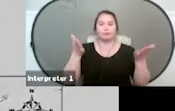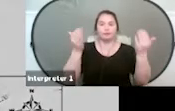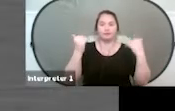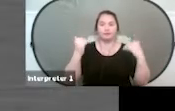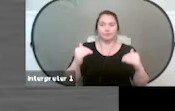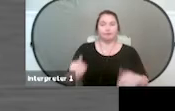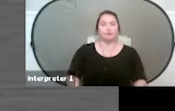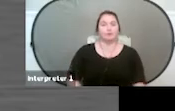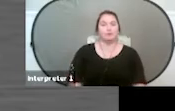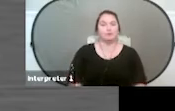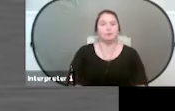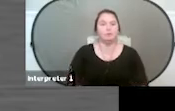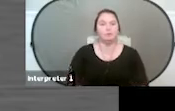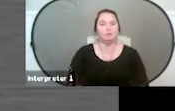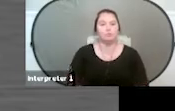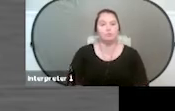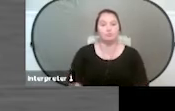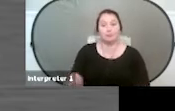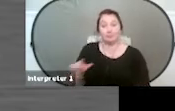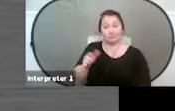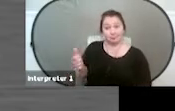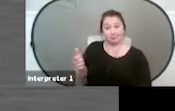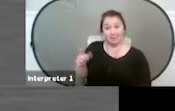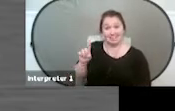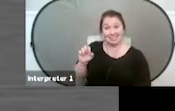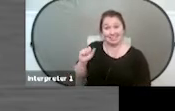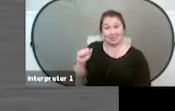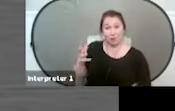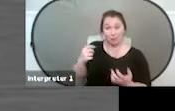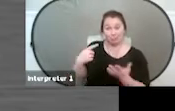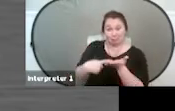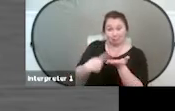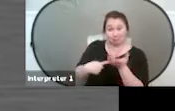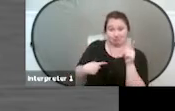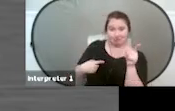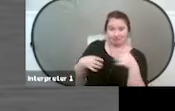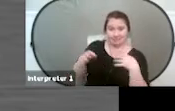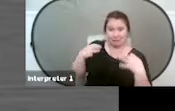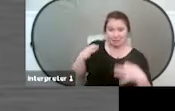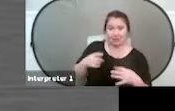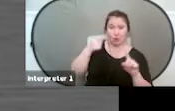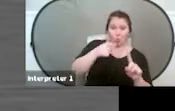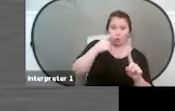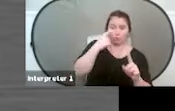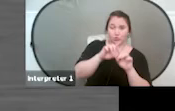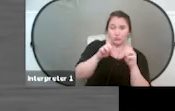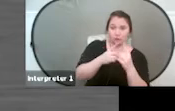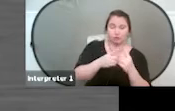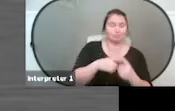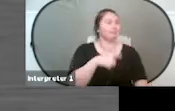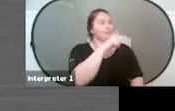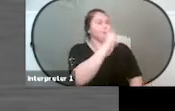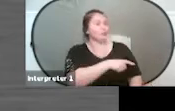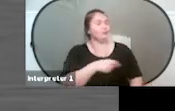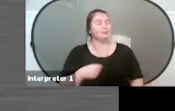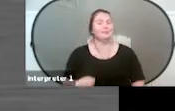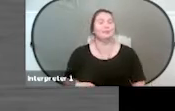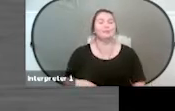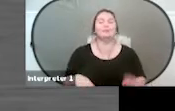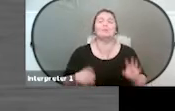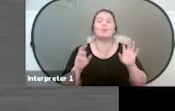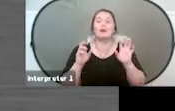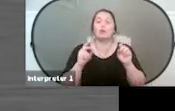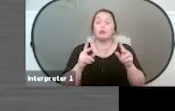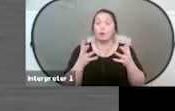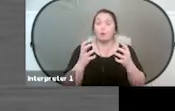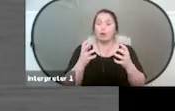slide. And Dina, do you want to talk to us a little bit about sort of goals in the district? Sure. Okay, I want to take us